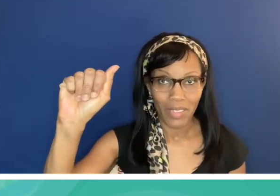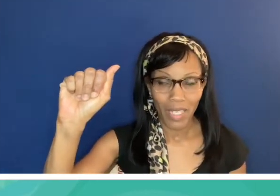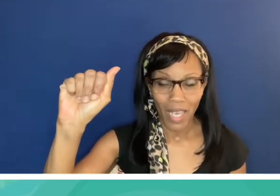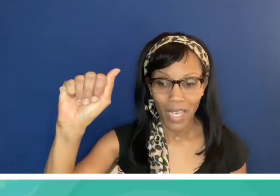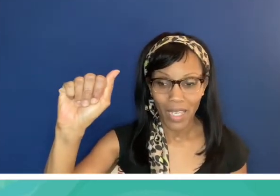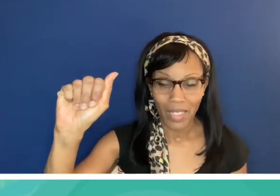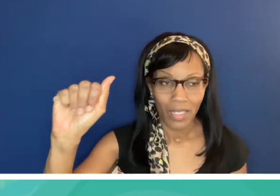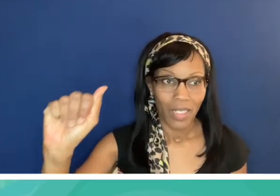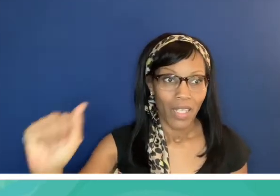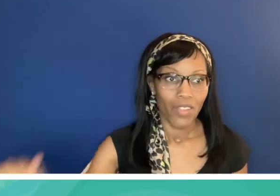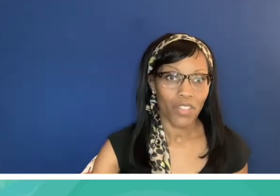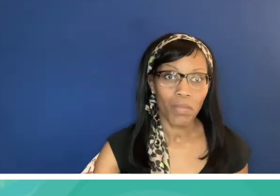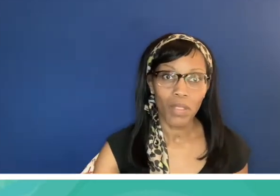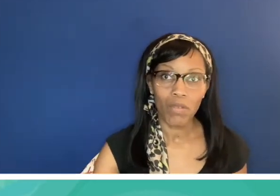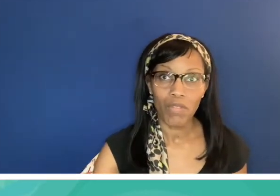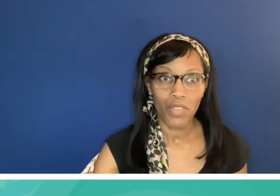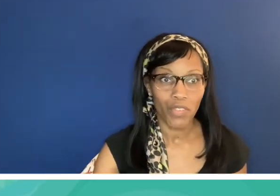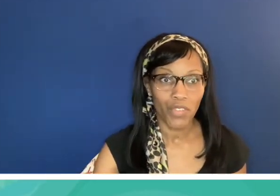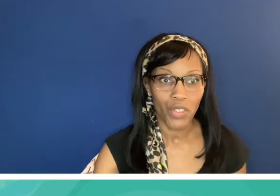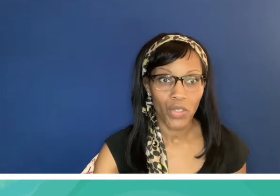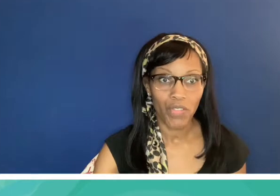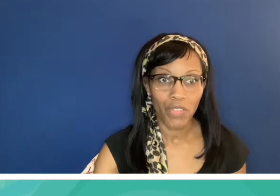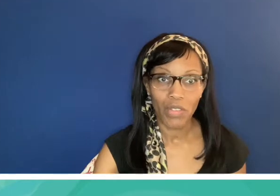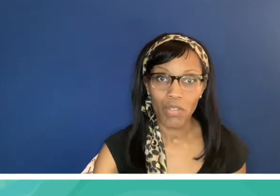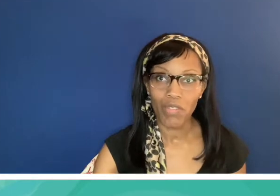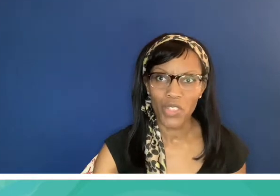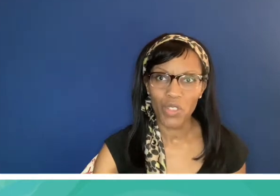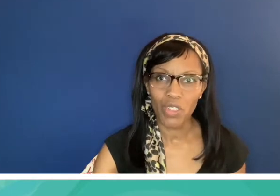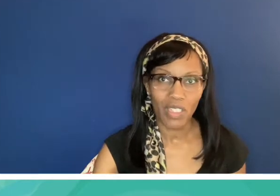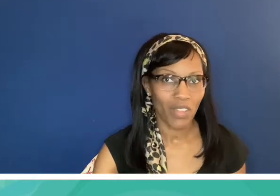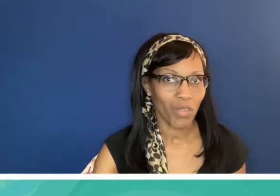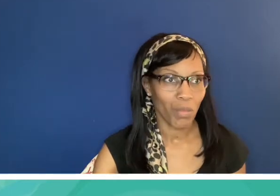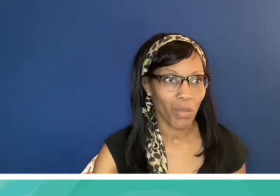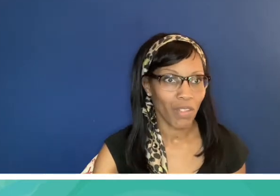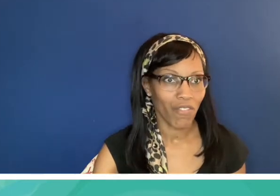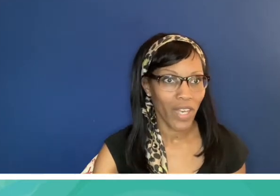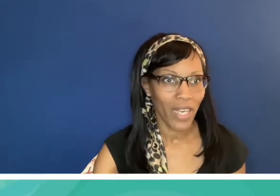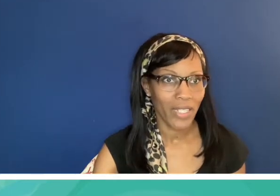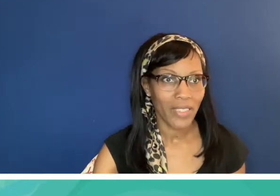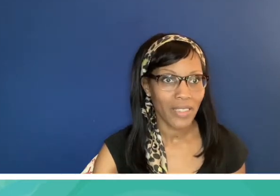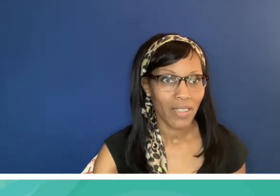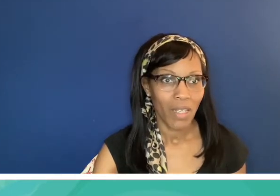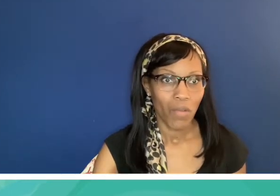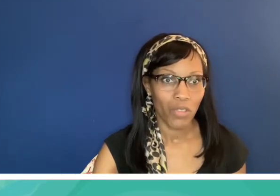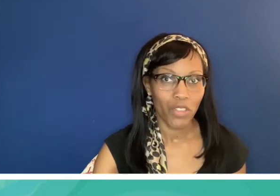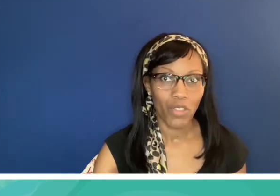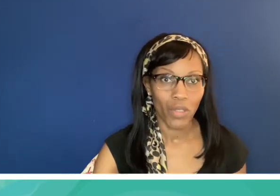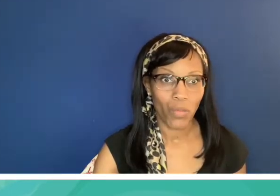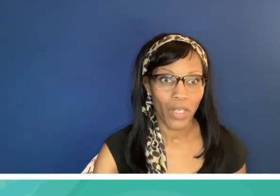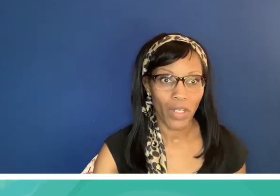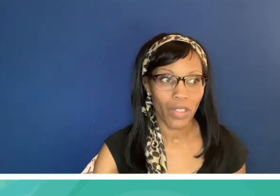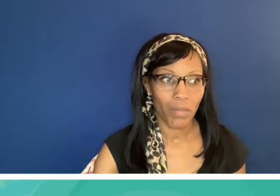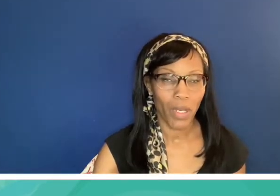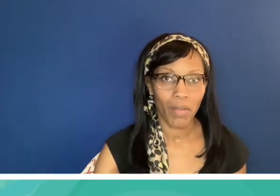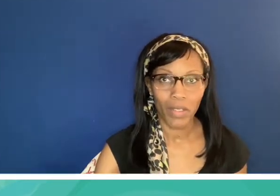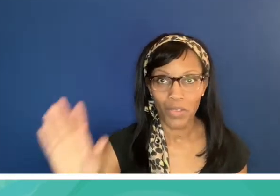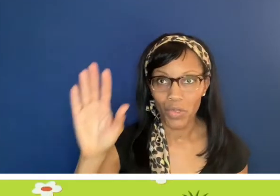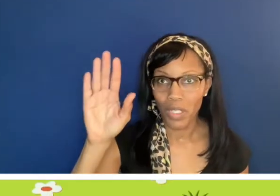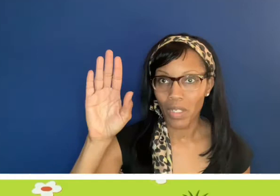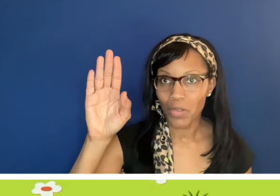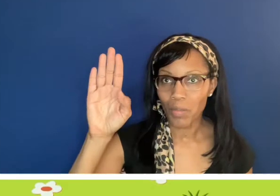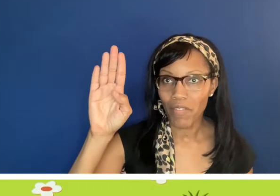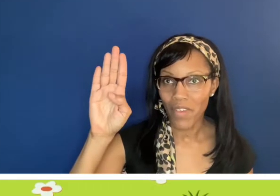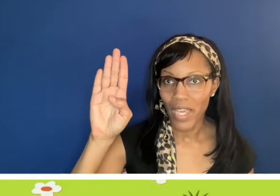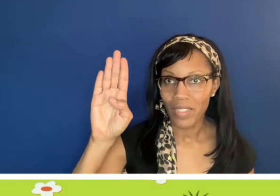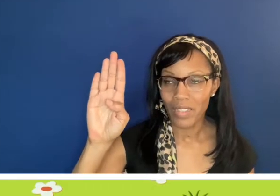out. A. This could be a review for you. If it's a review, you can go through it pretty fast. We are gonna probably go to